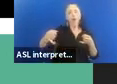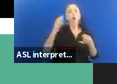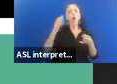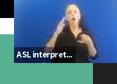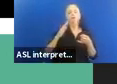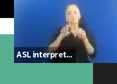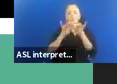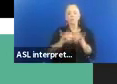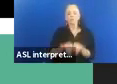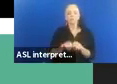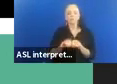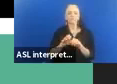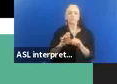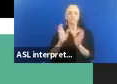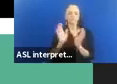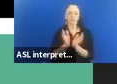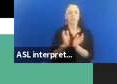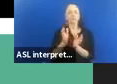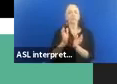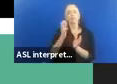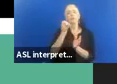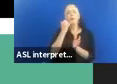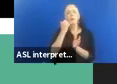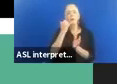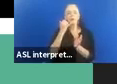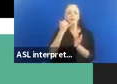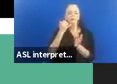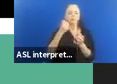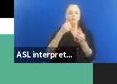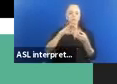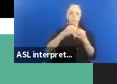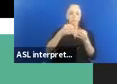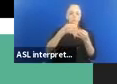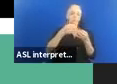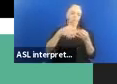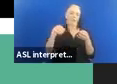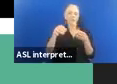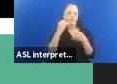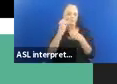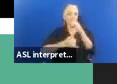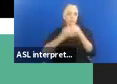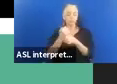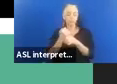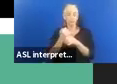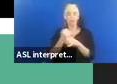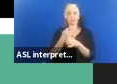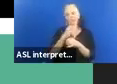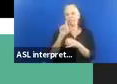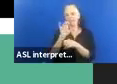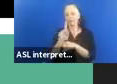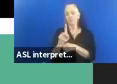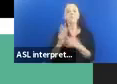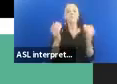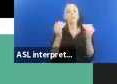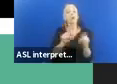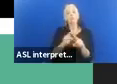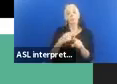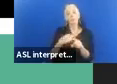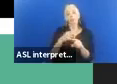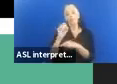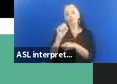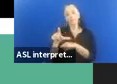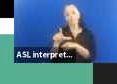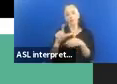again and the link to find your international line. Also, we have Asl Interpretation for